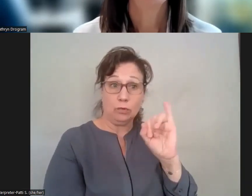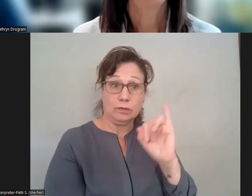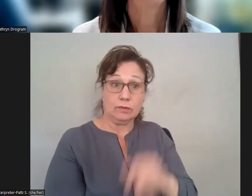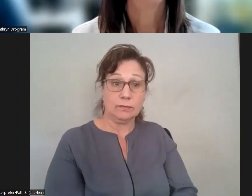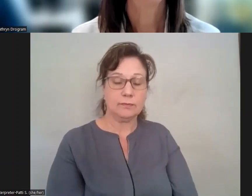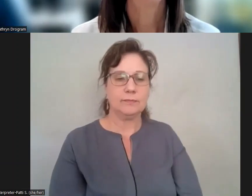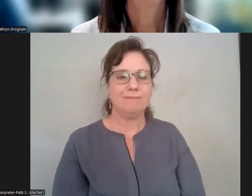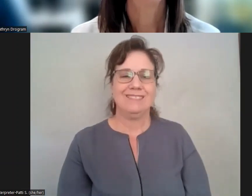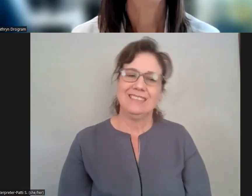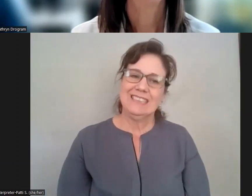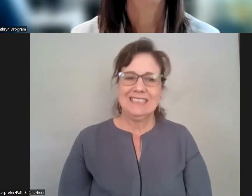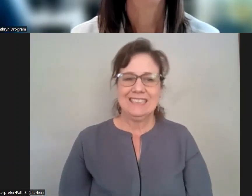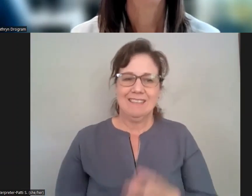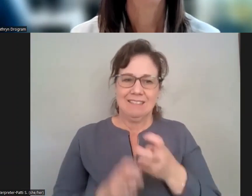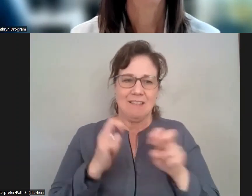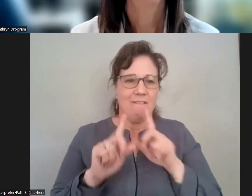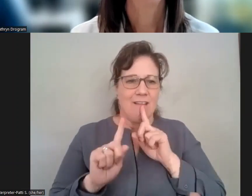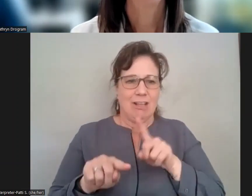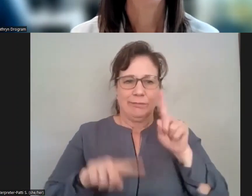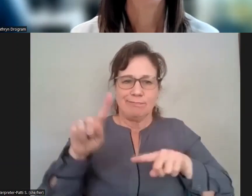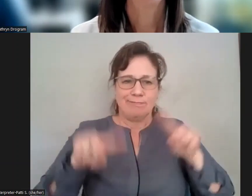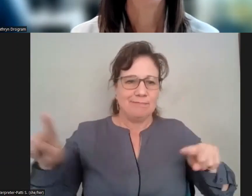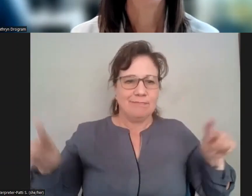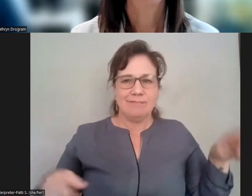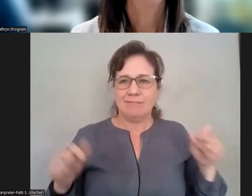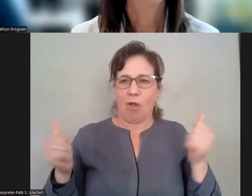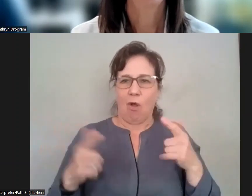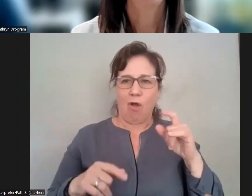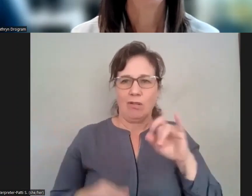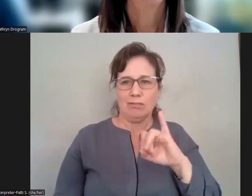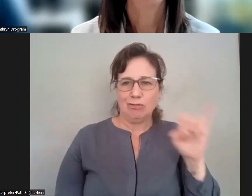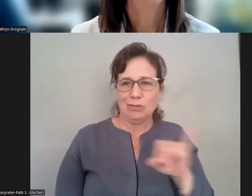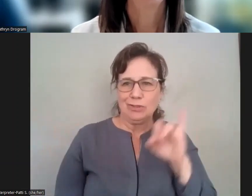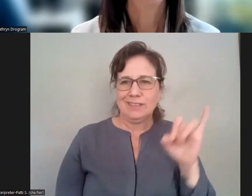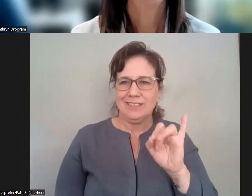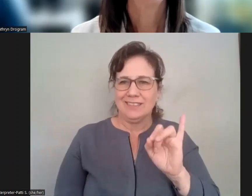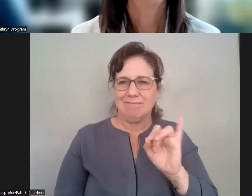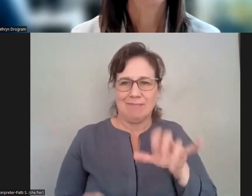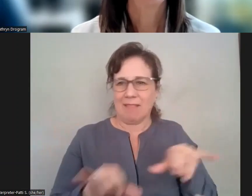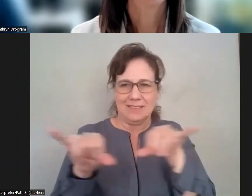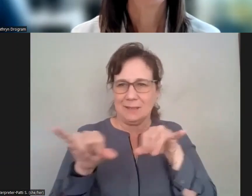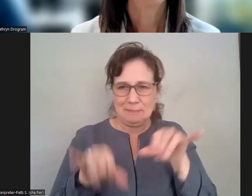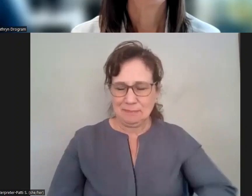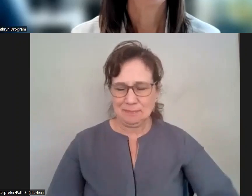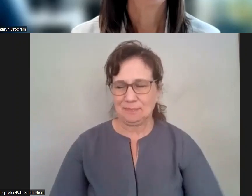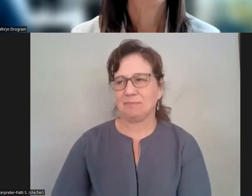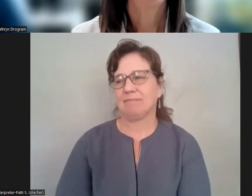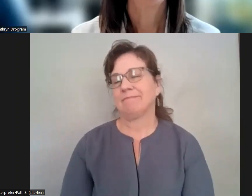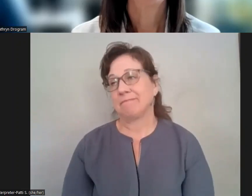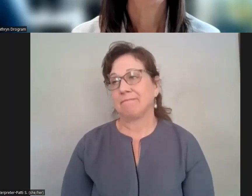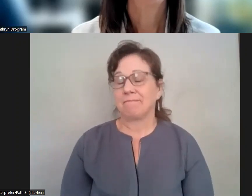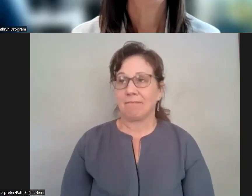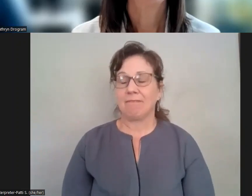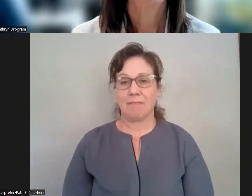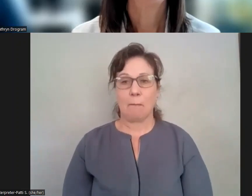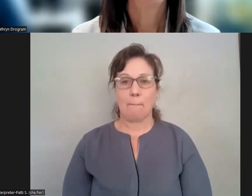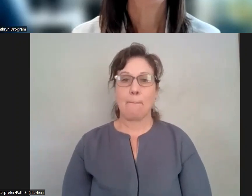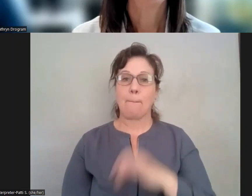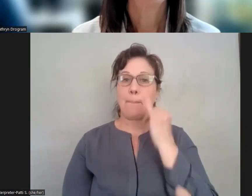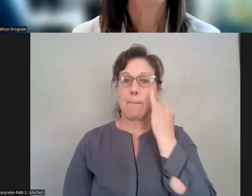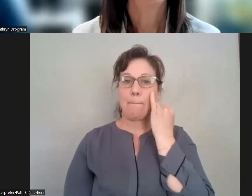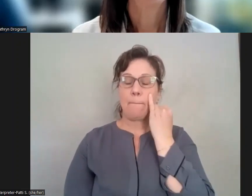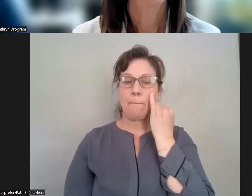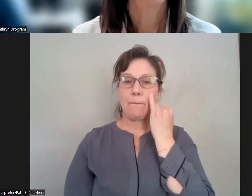That's a tough one for me to answer because every insurance company is a little different. So as long as you fall